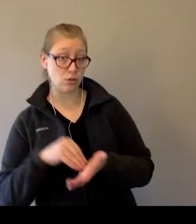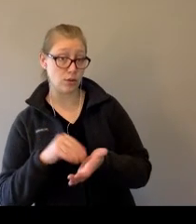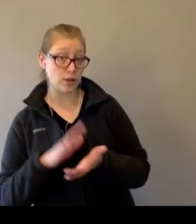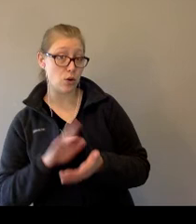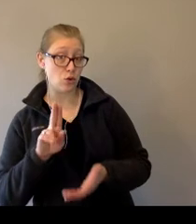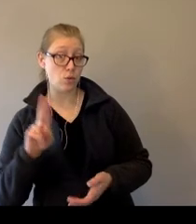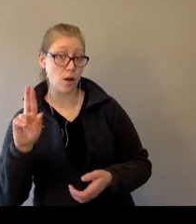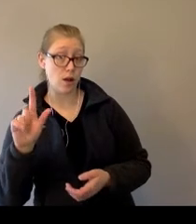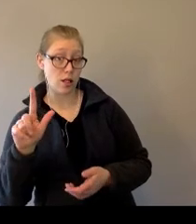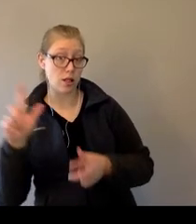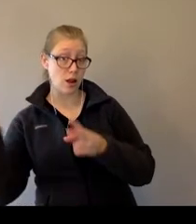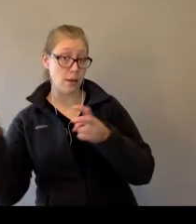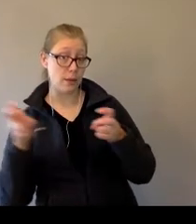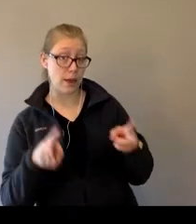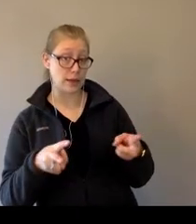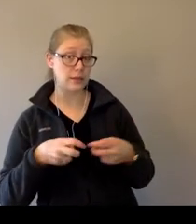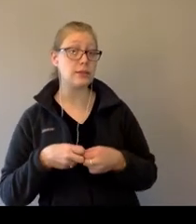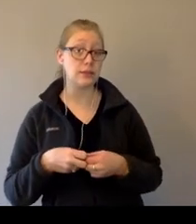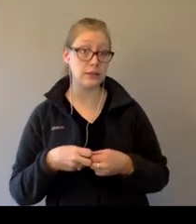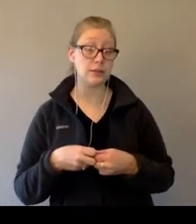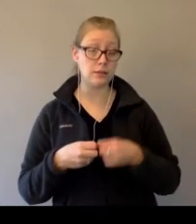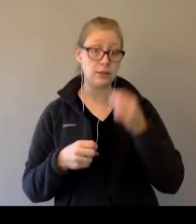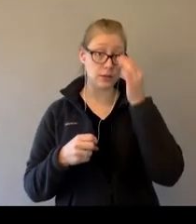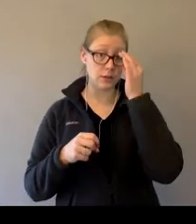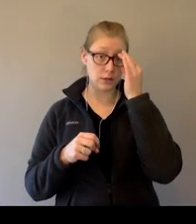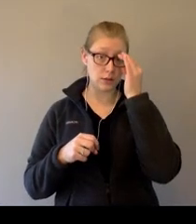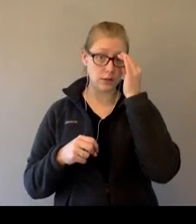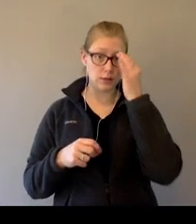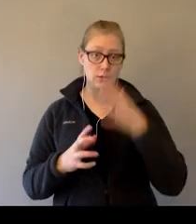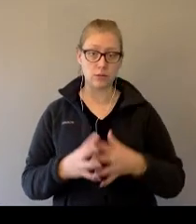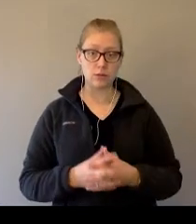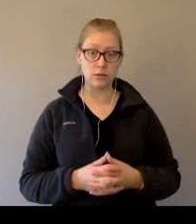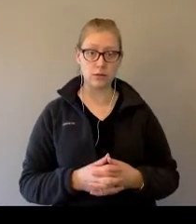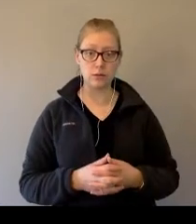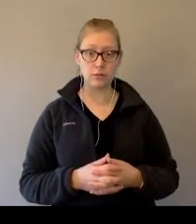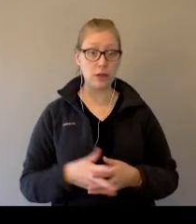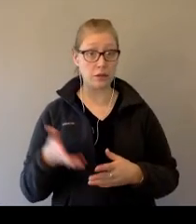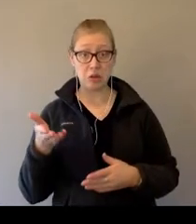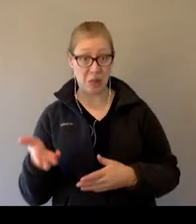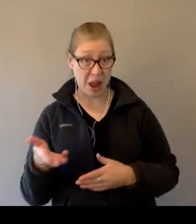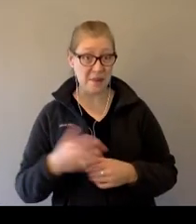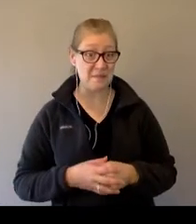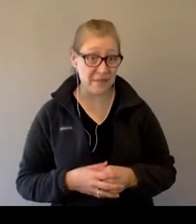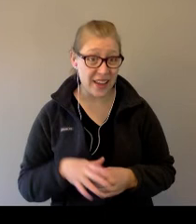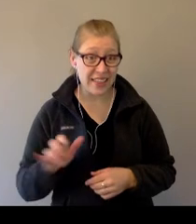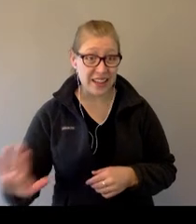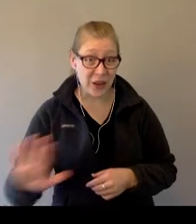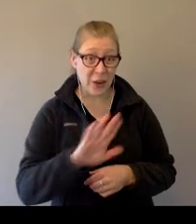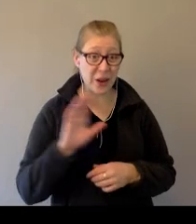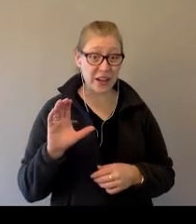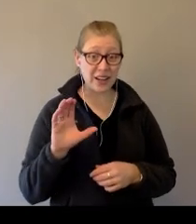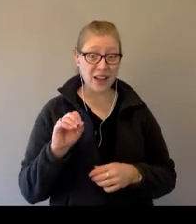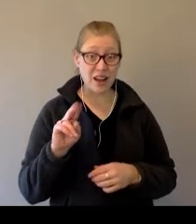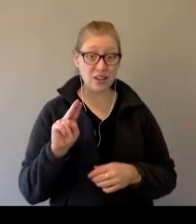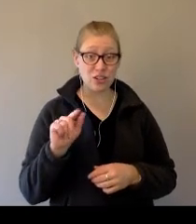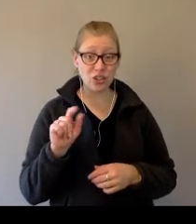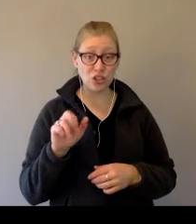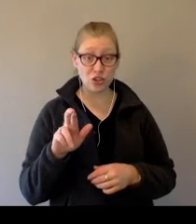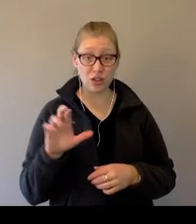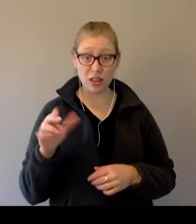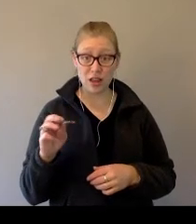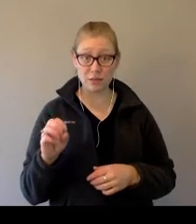paste that URL that I've provided here. So there you have it. That's your counterclaims and rebuttals